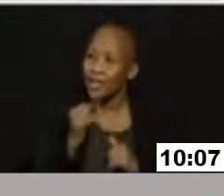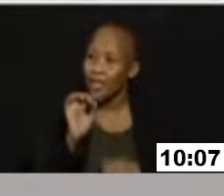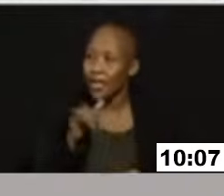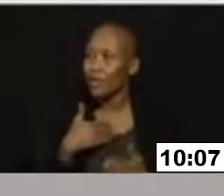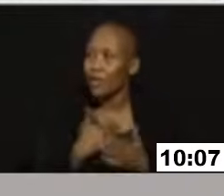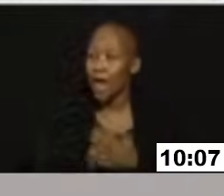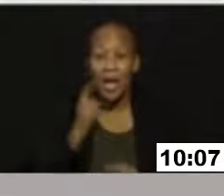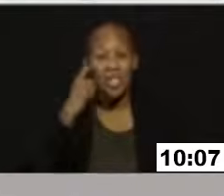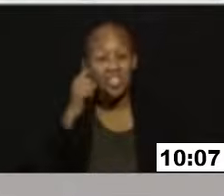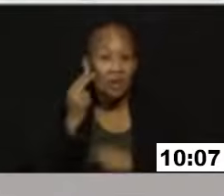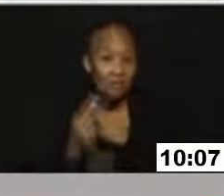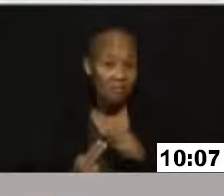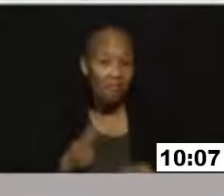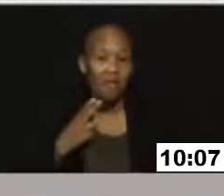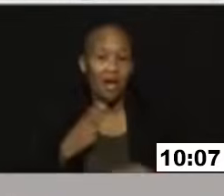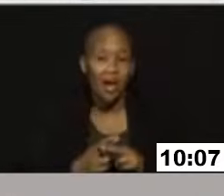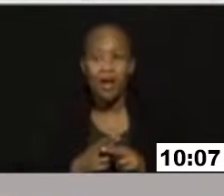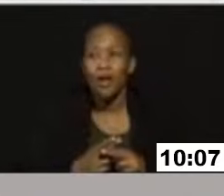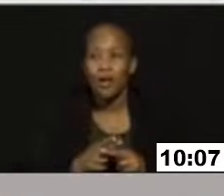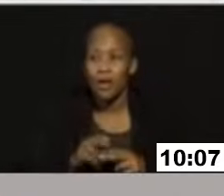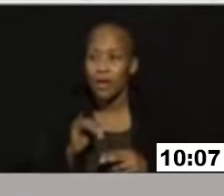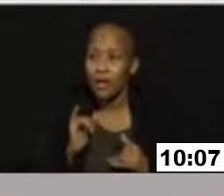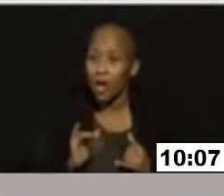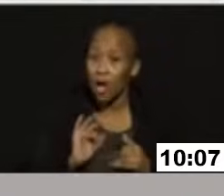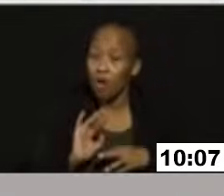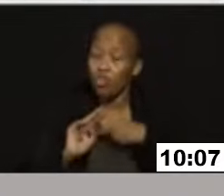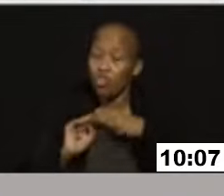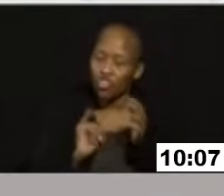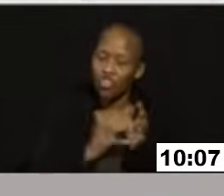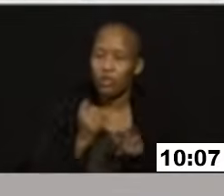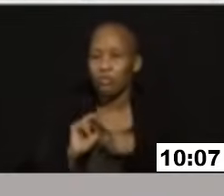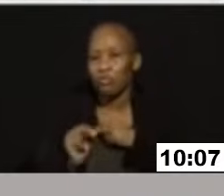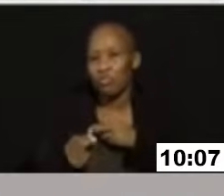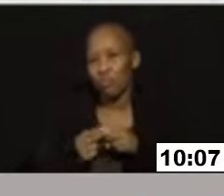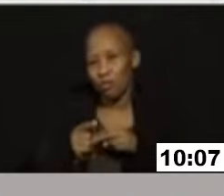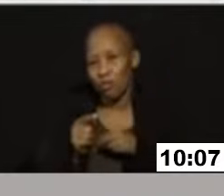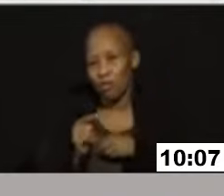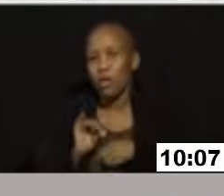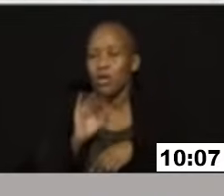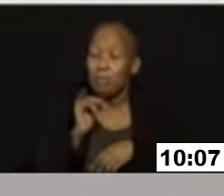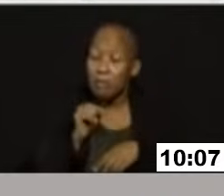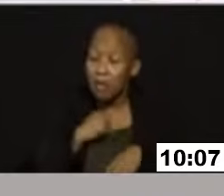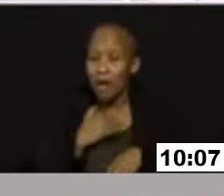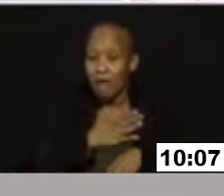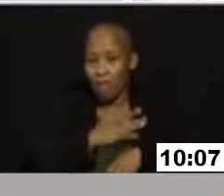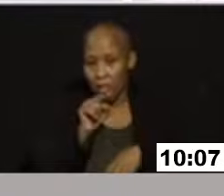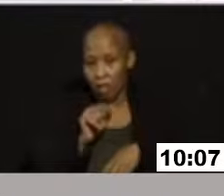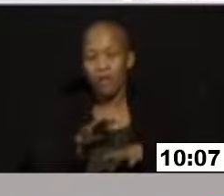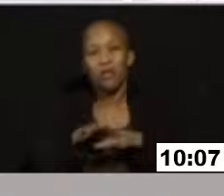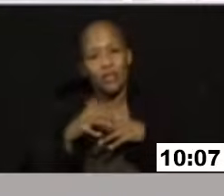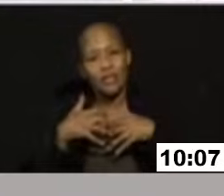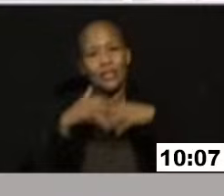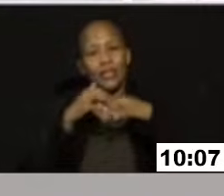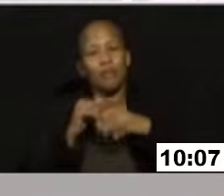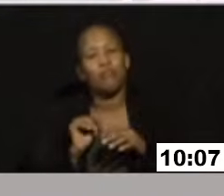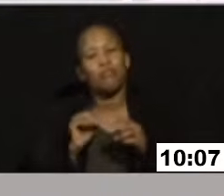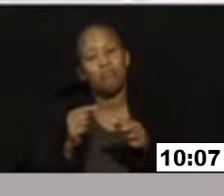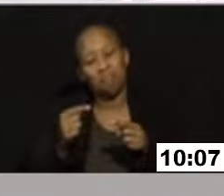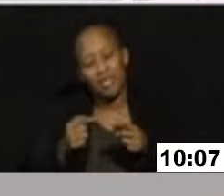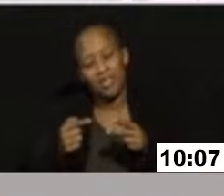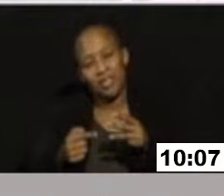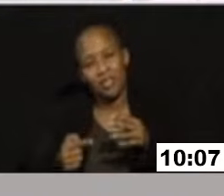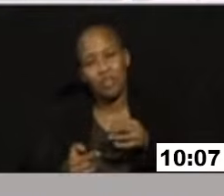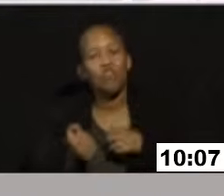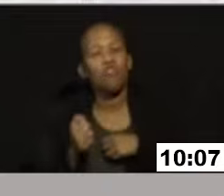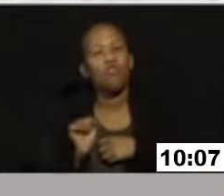you should. And with that, if I can then just briefly set out the basis of the objection. Yes. Thank you,